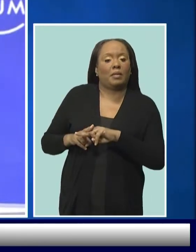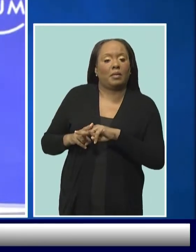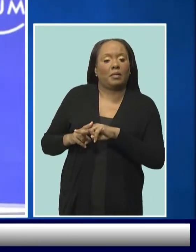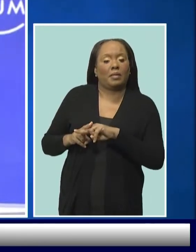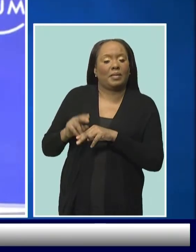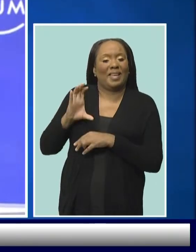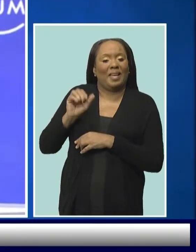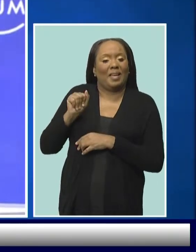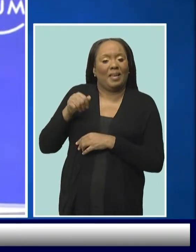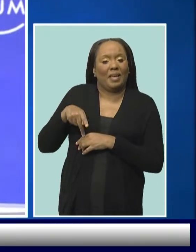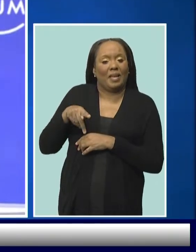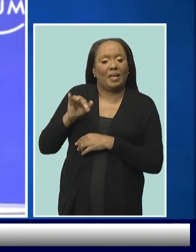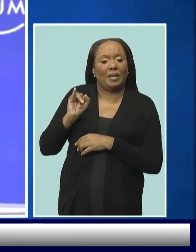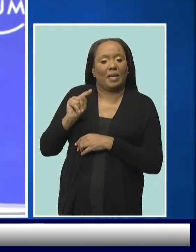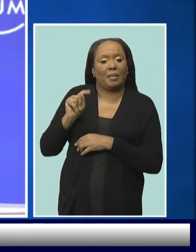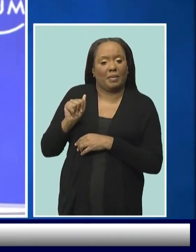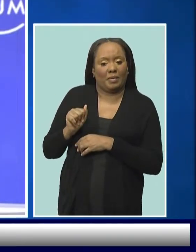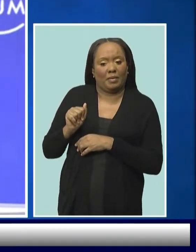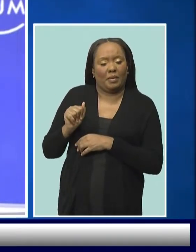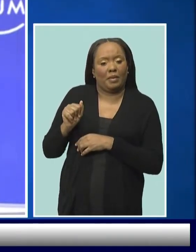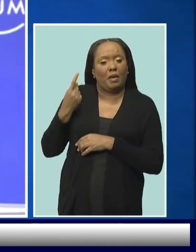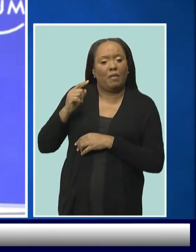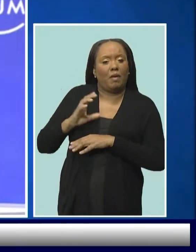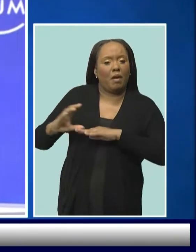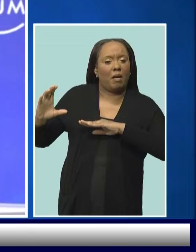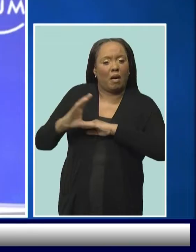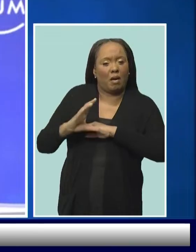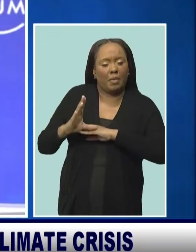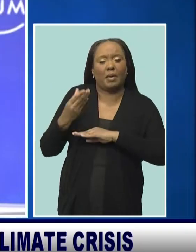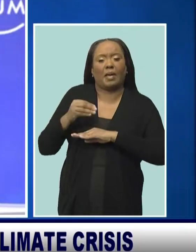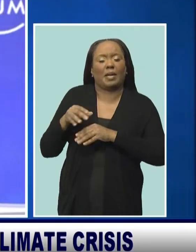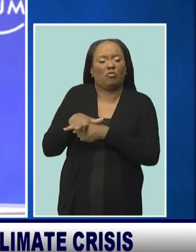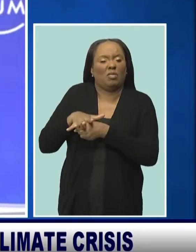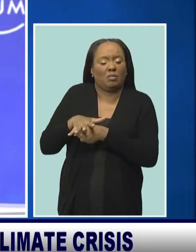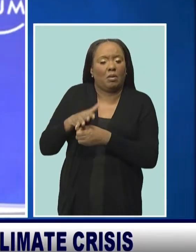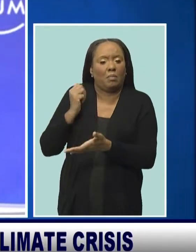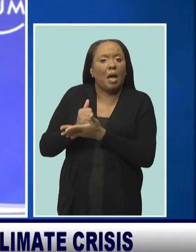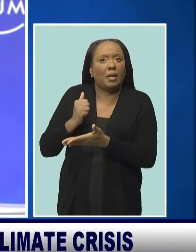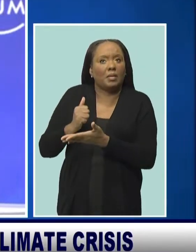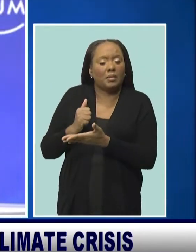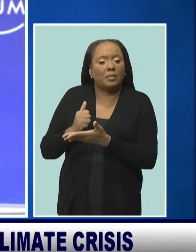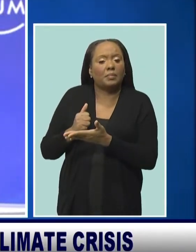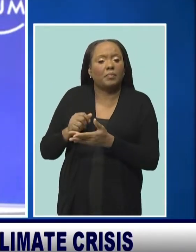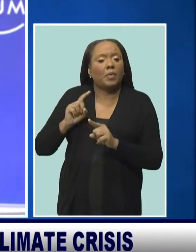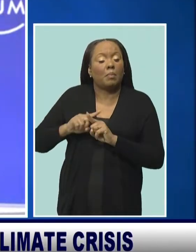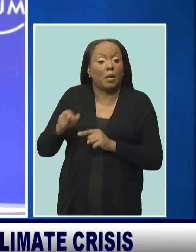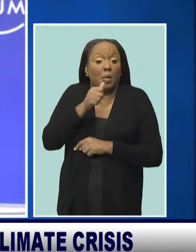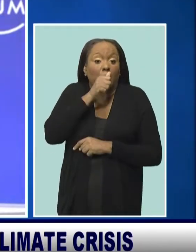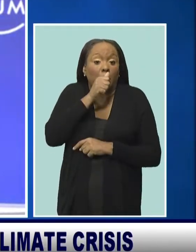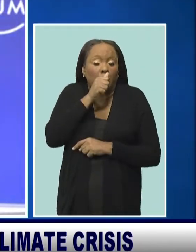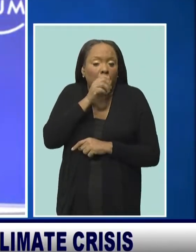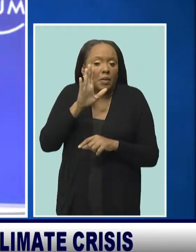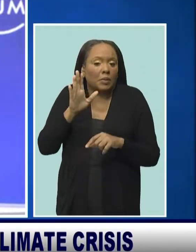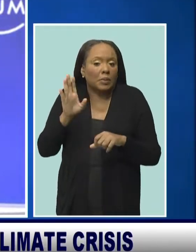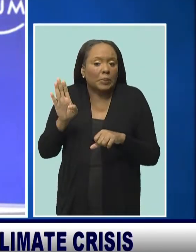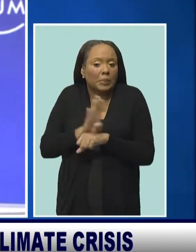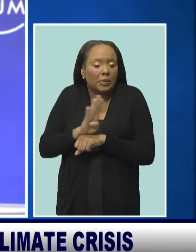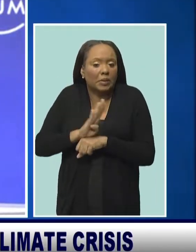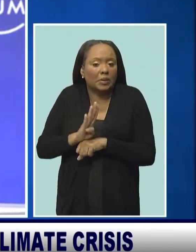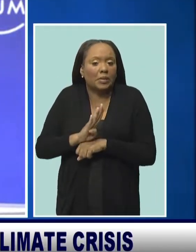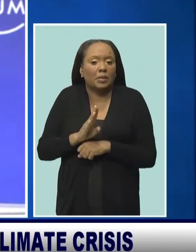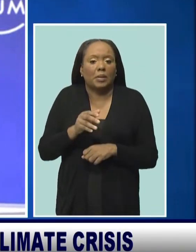regional development banks to help governments with adaptation, it is that private sector unlocking of funding that is going to